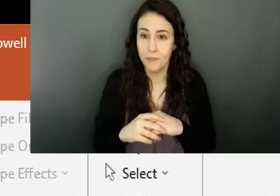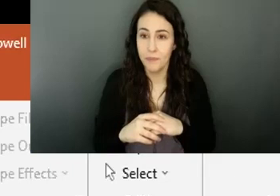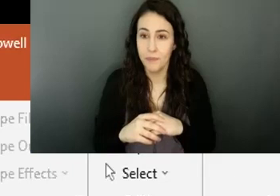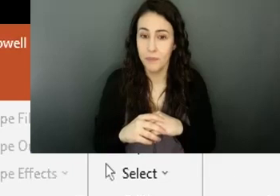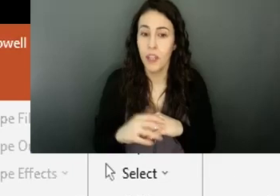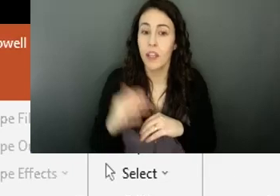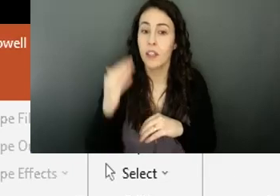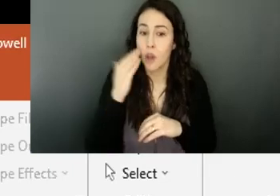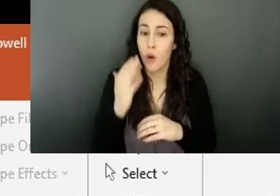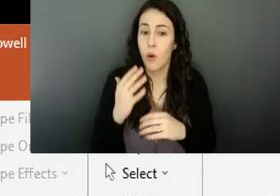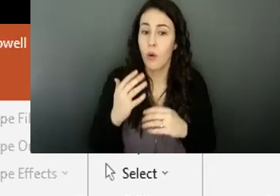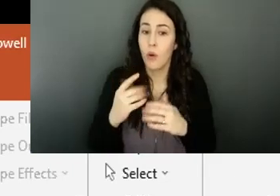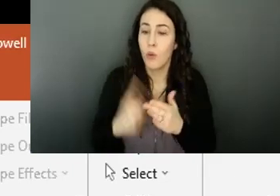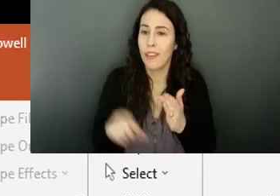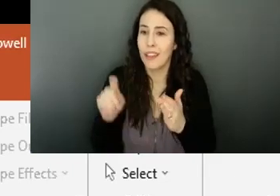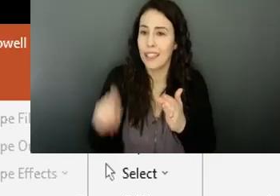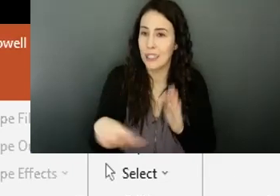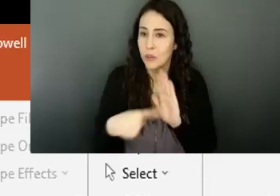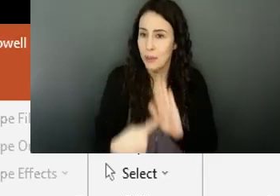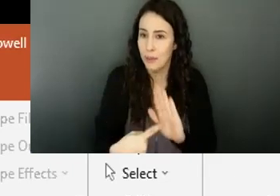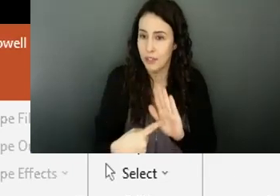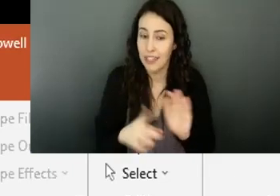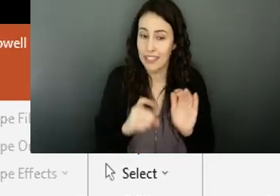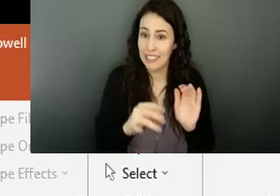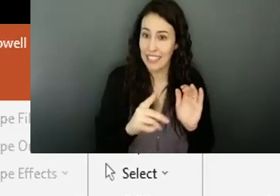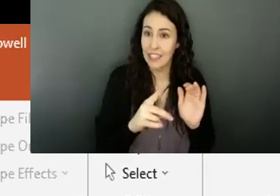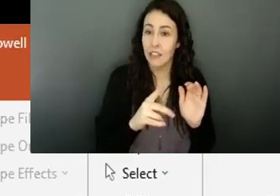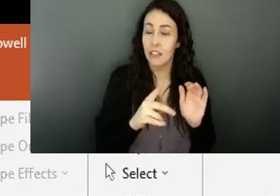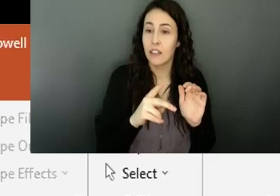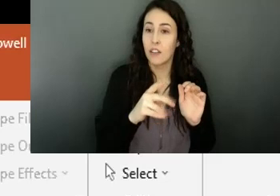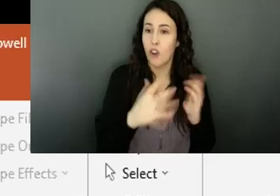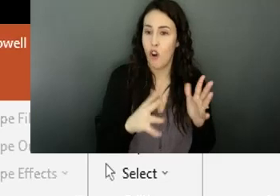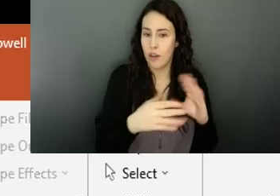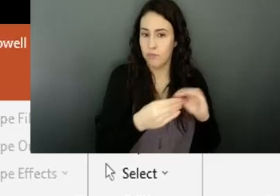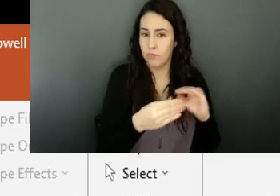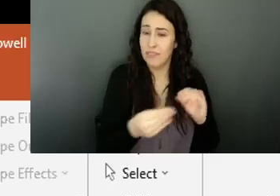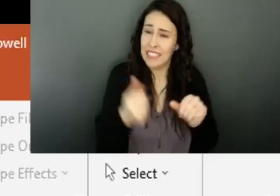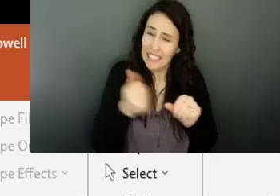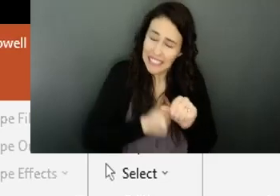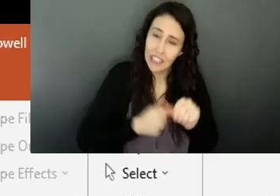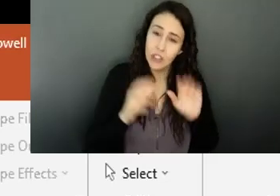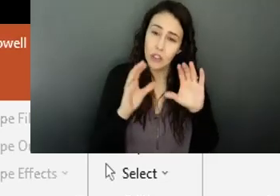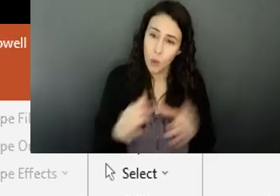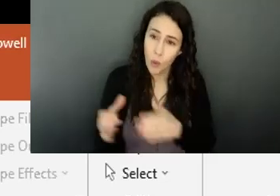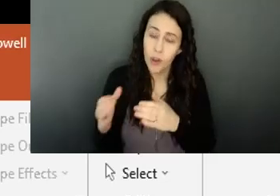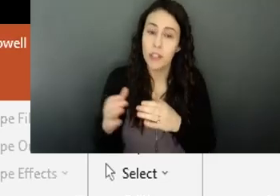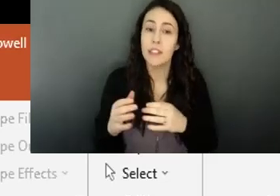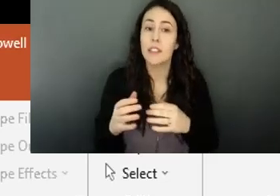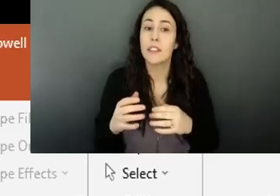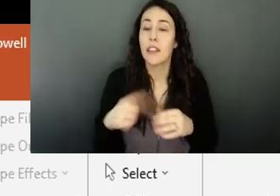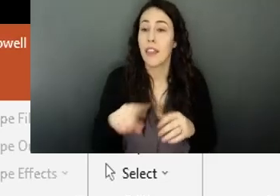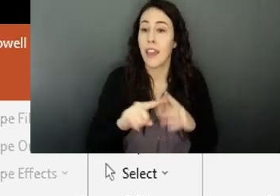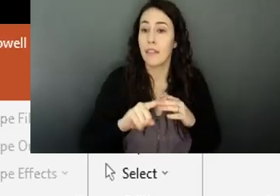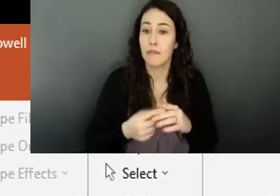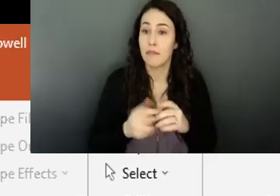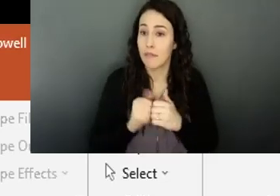demonstrate. Dick made reference that in every single one of our courses, they begin by seeing on